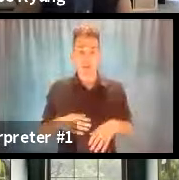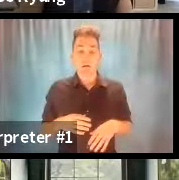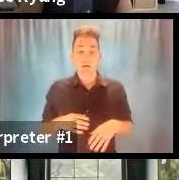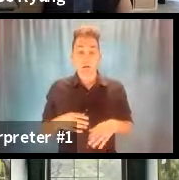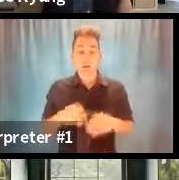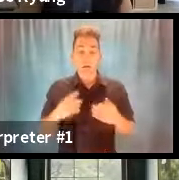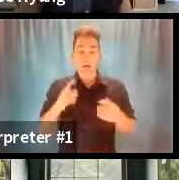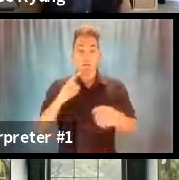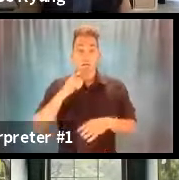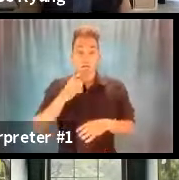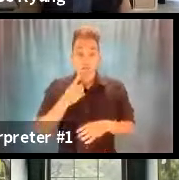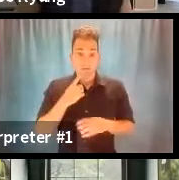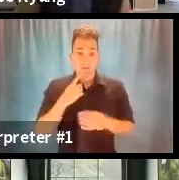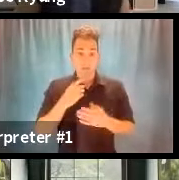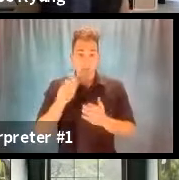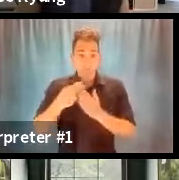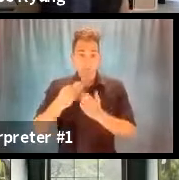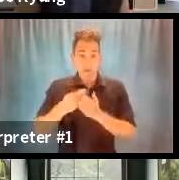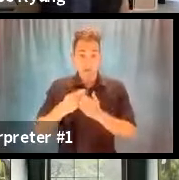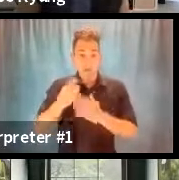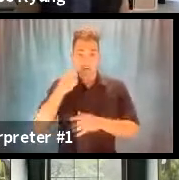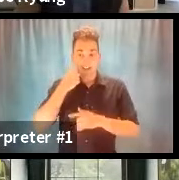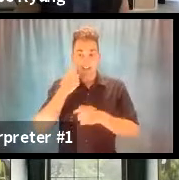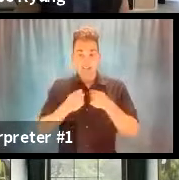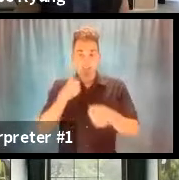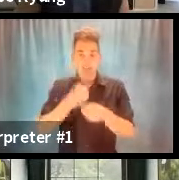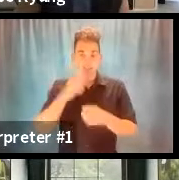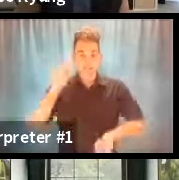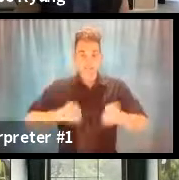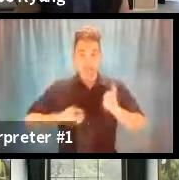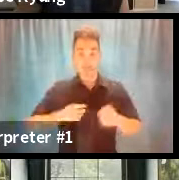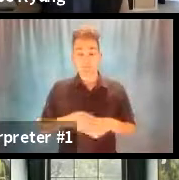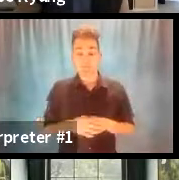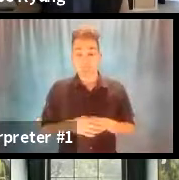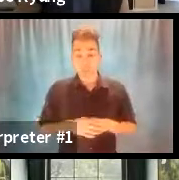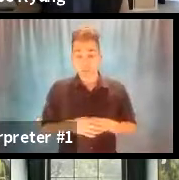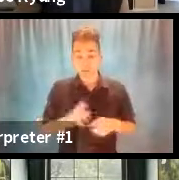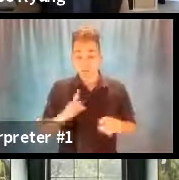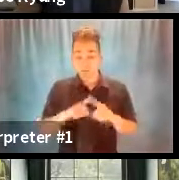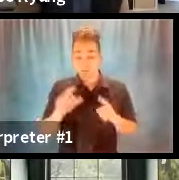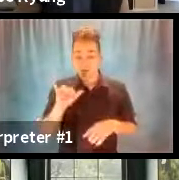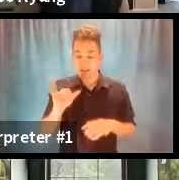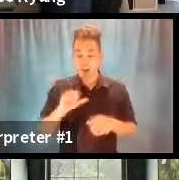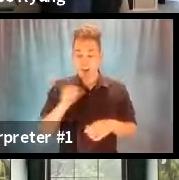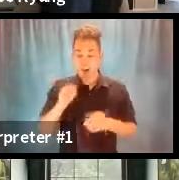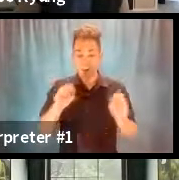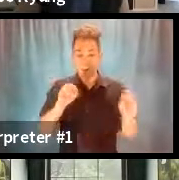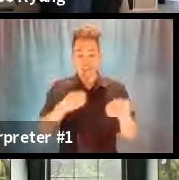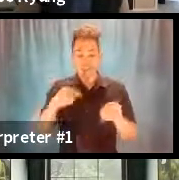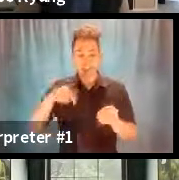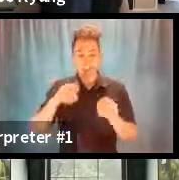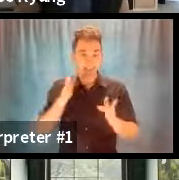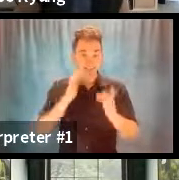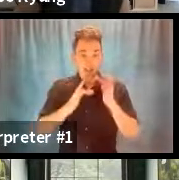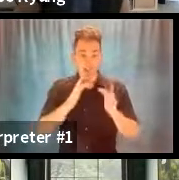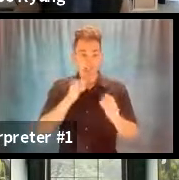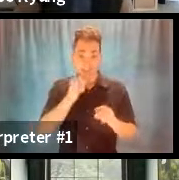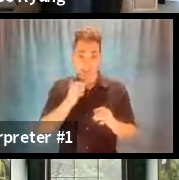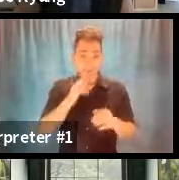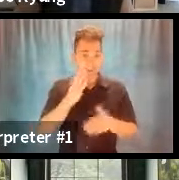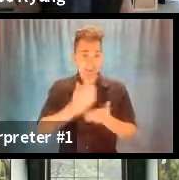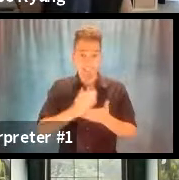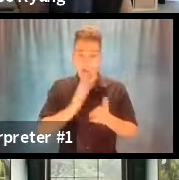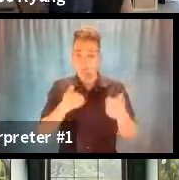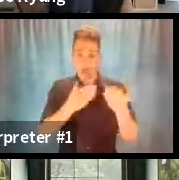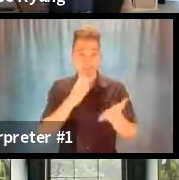this past year. Despite the need for more resources, like many other organizations, this network did not stop providing services and their teams have